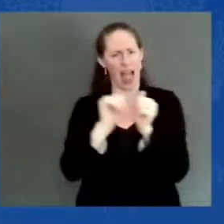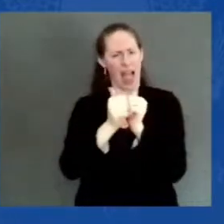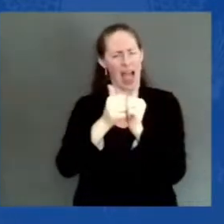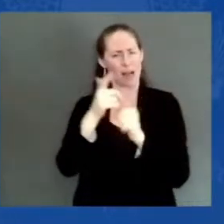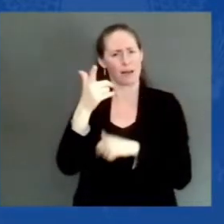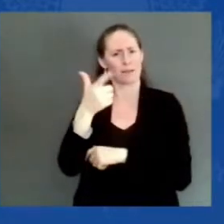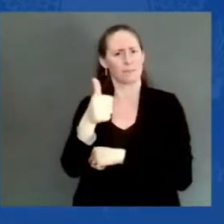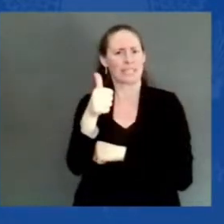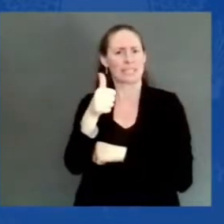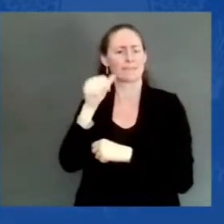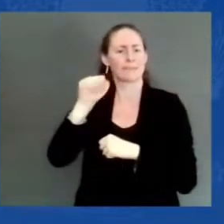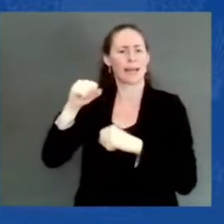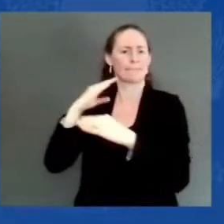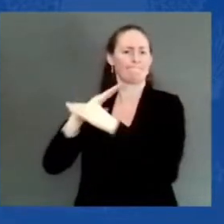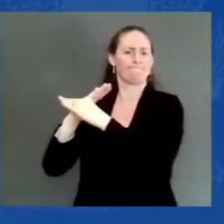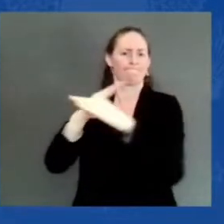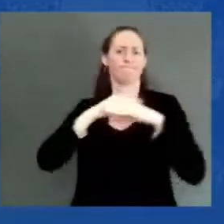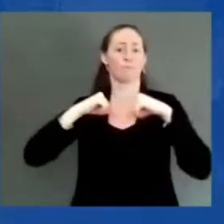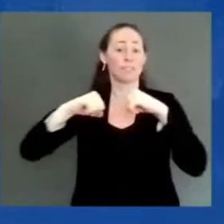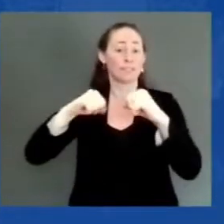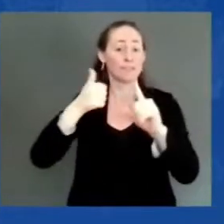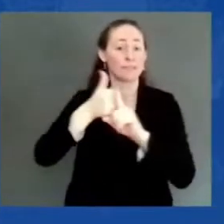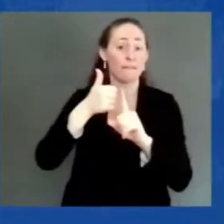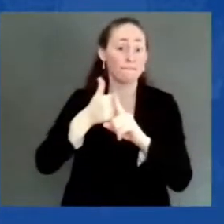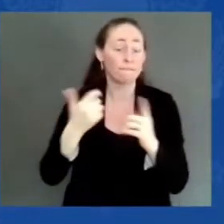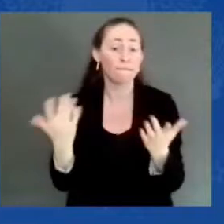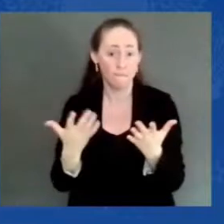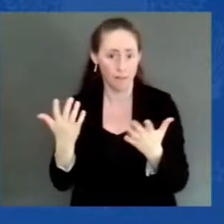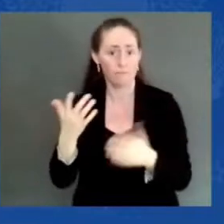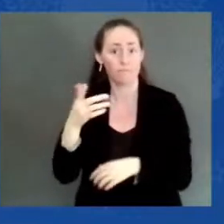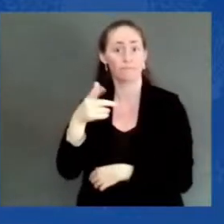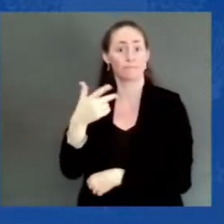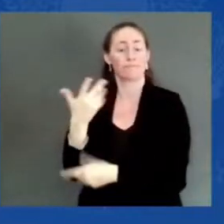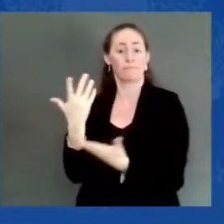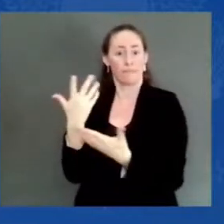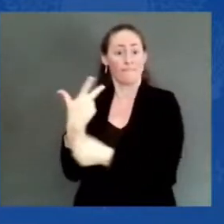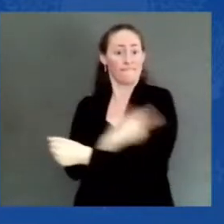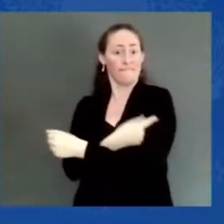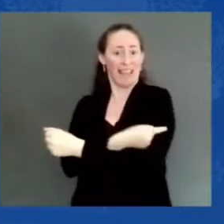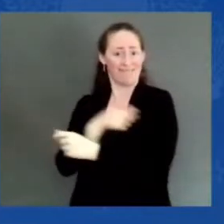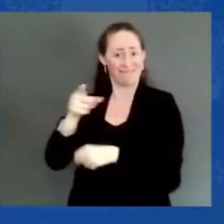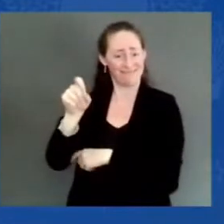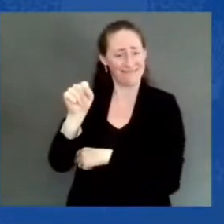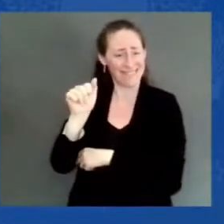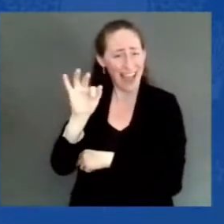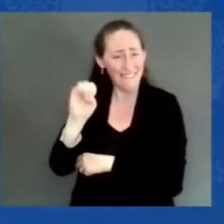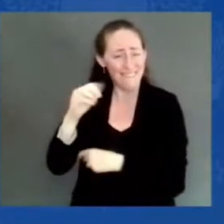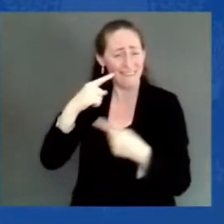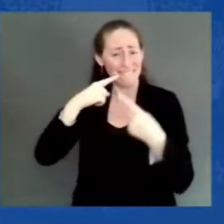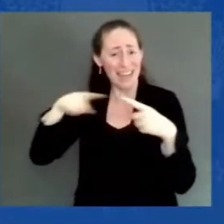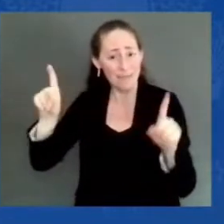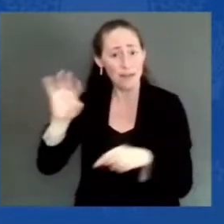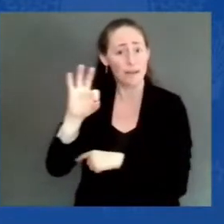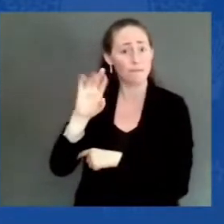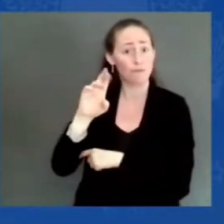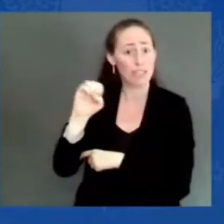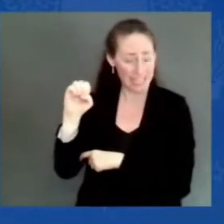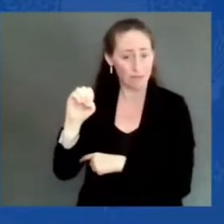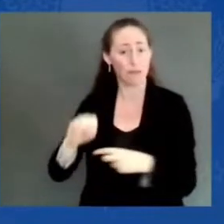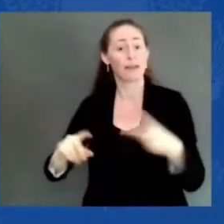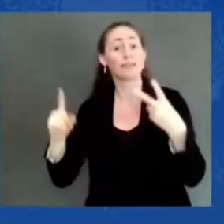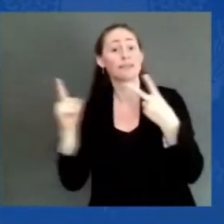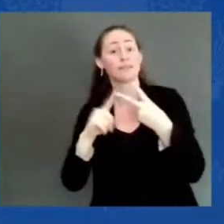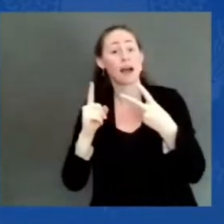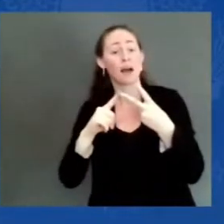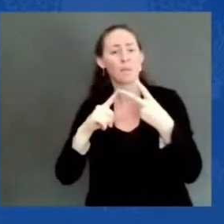One, safe, free, and effective vaccines. And two, masks. Vaccines are the best